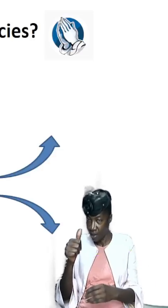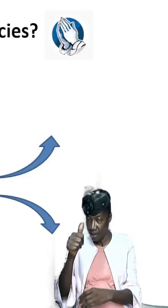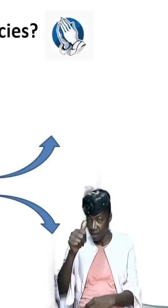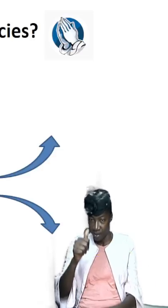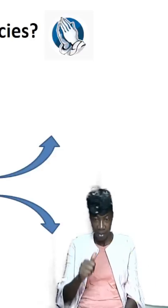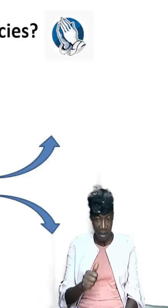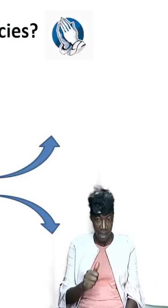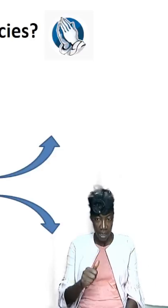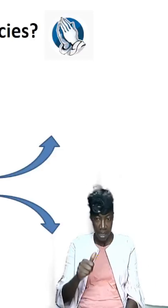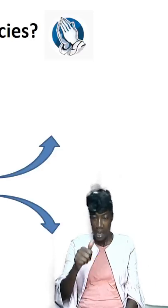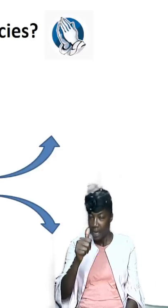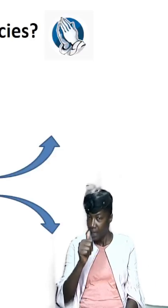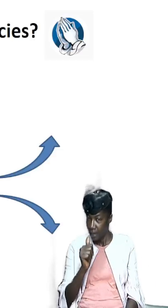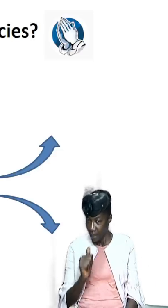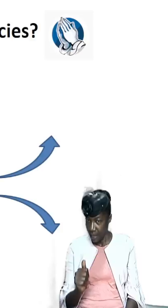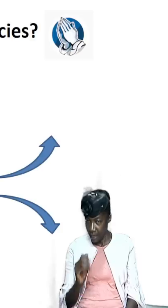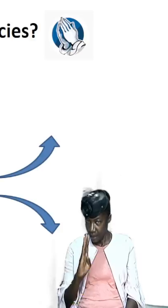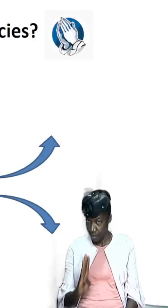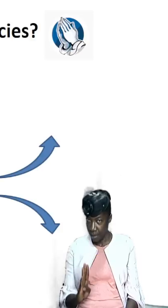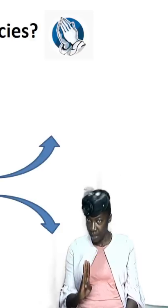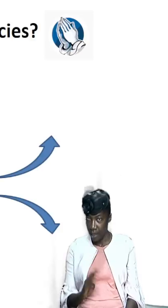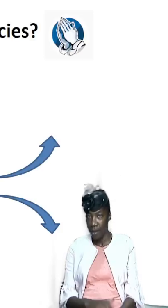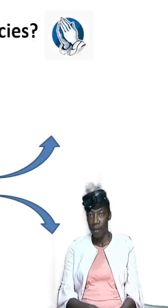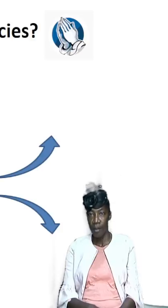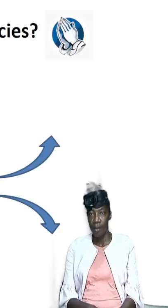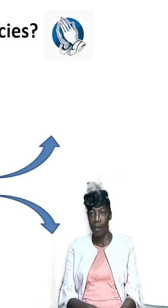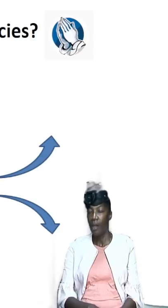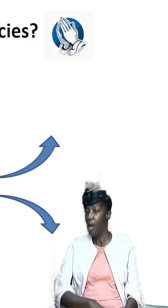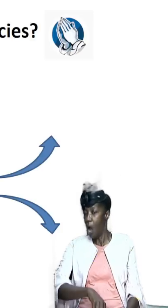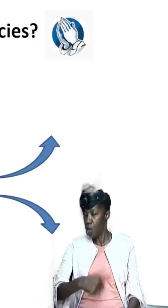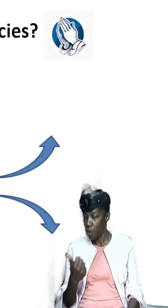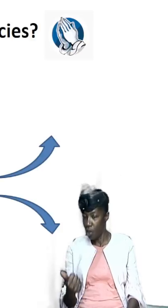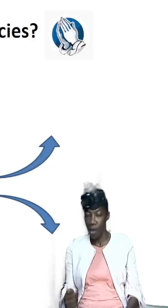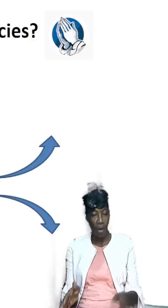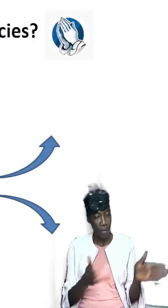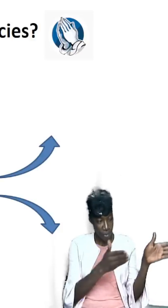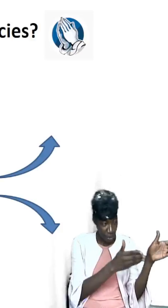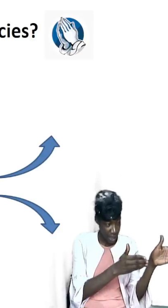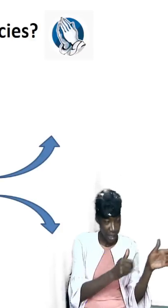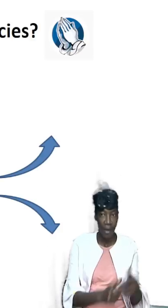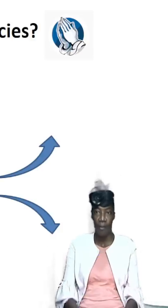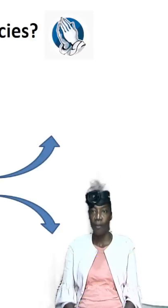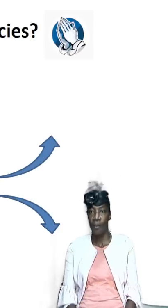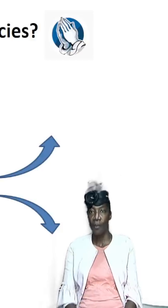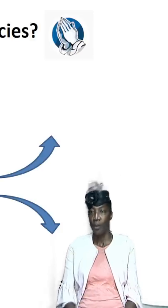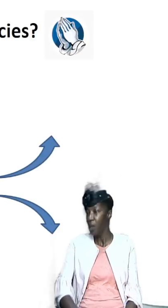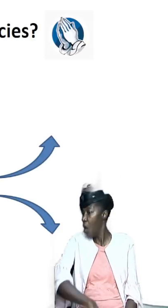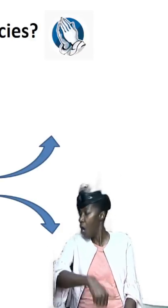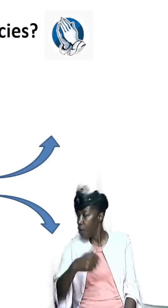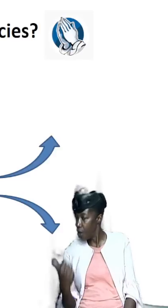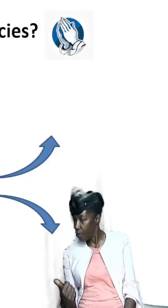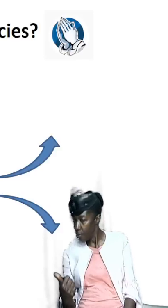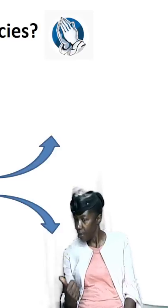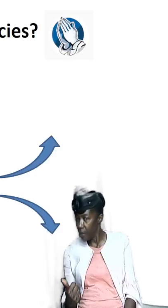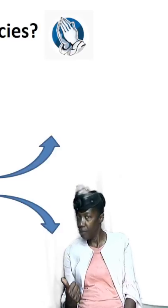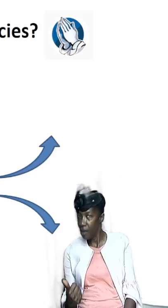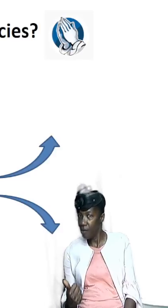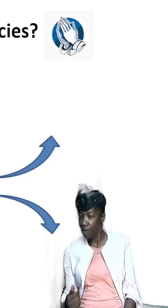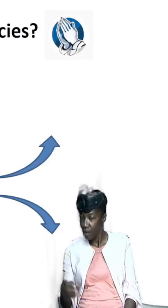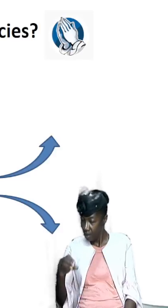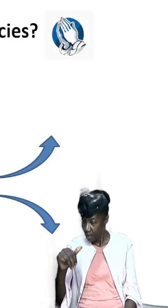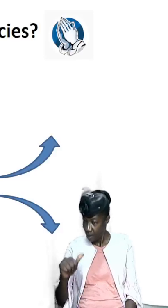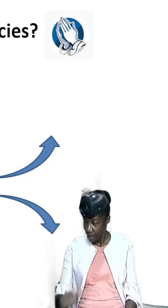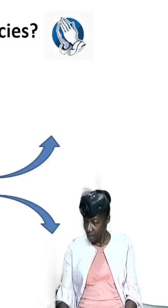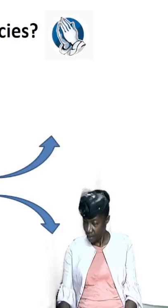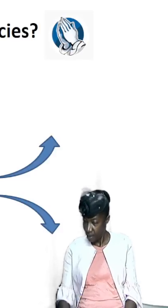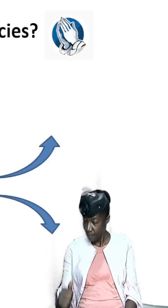That's the common A and common B. They go into another direction, and then we have going into an opposite direction, a common A